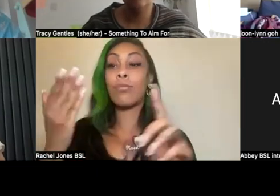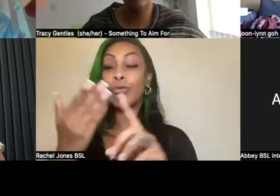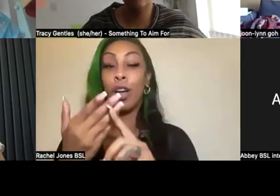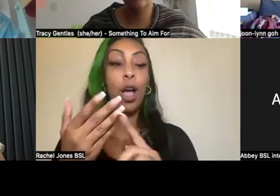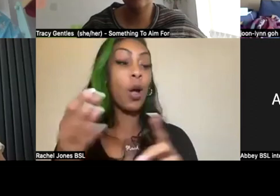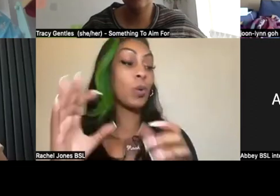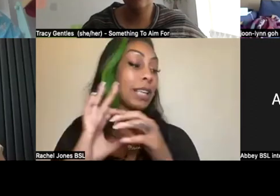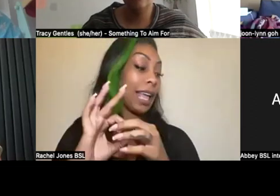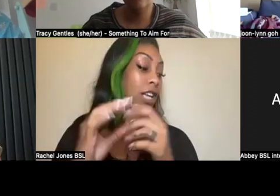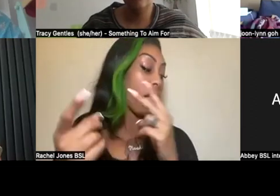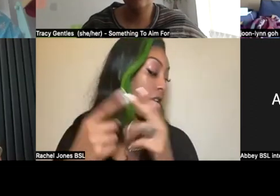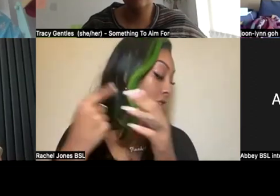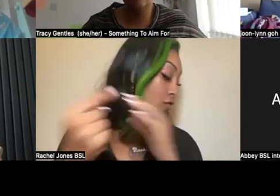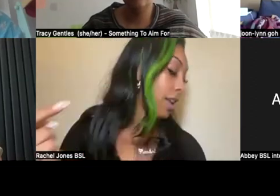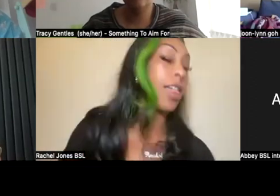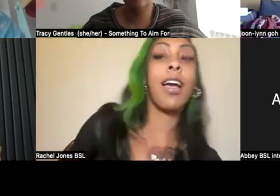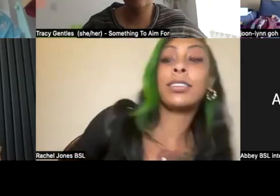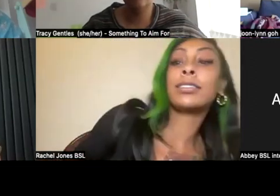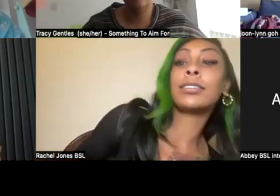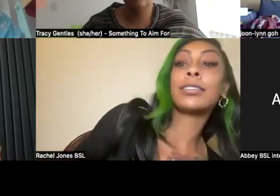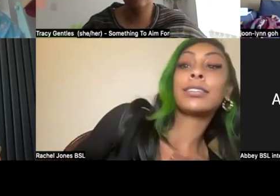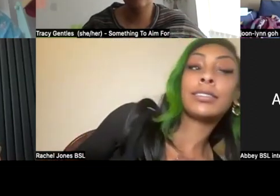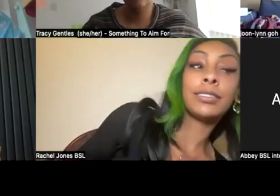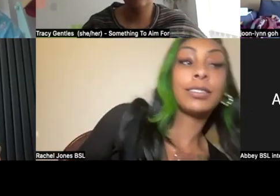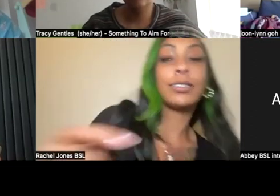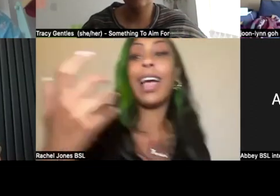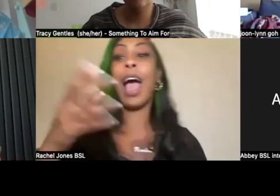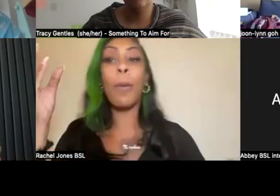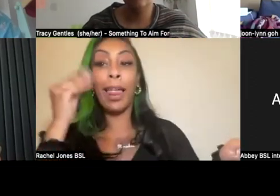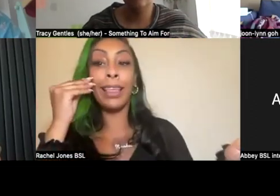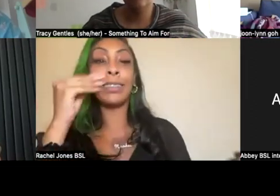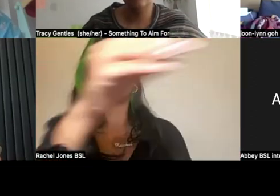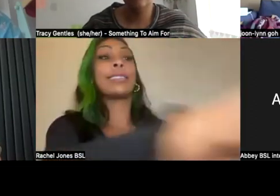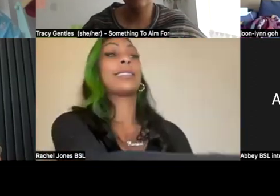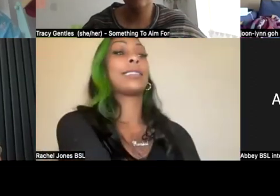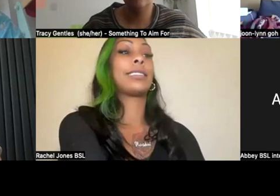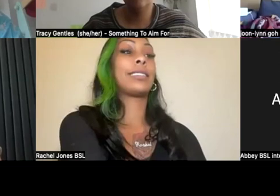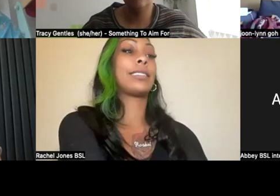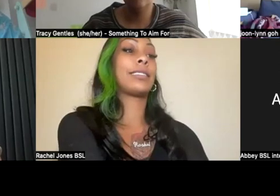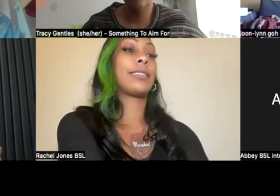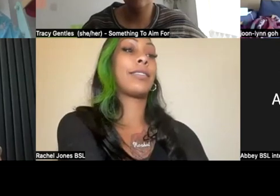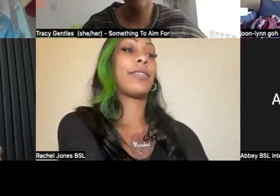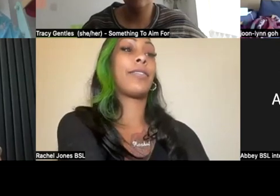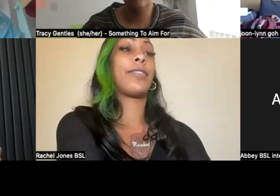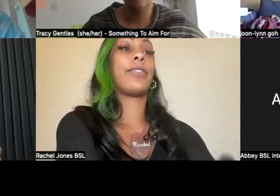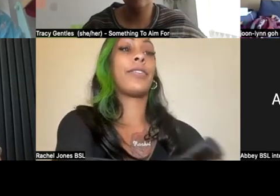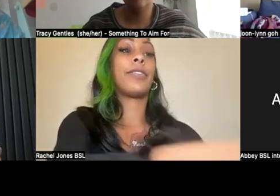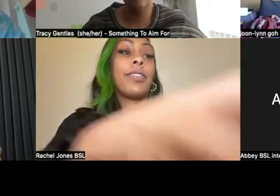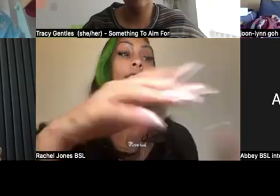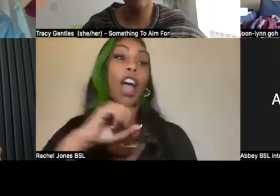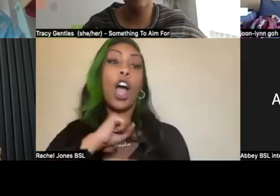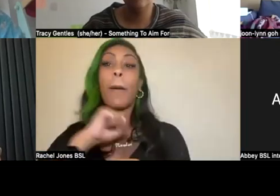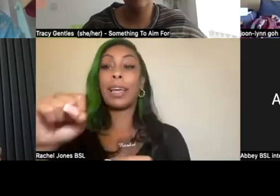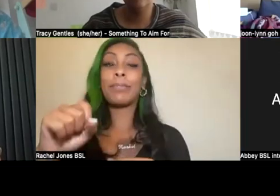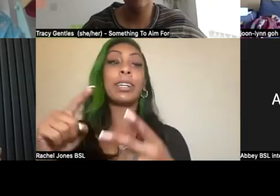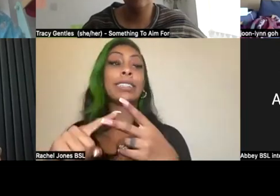other freelancers, how we listen, and how we really act on our commitment to working in a collaborative and